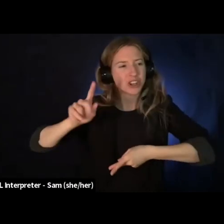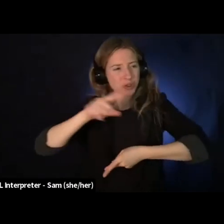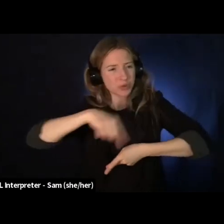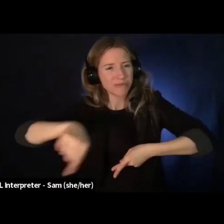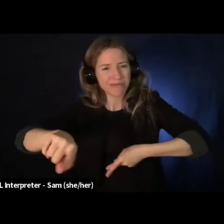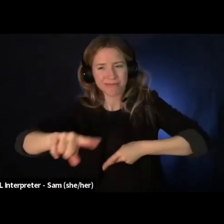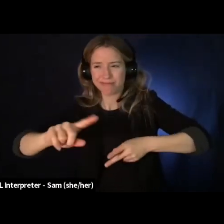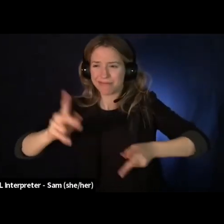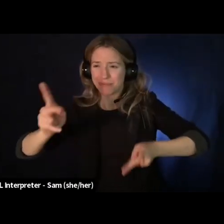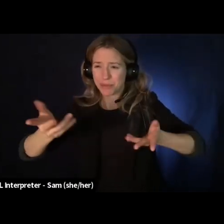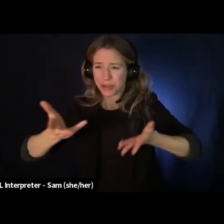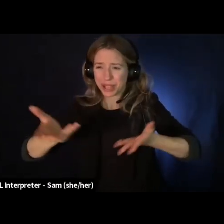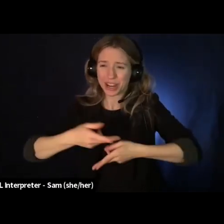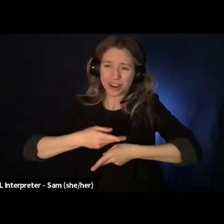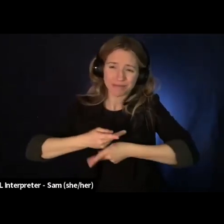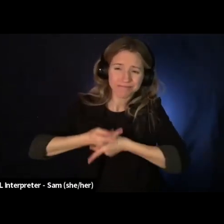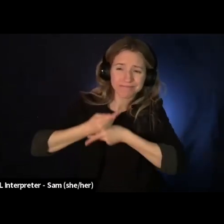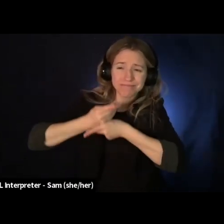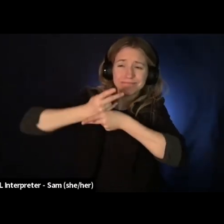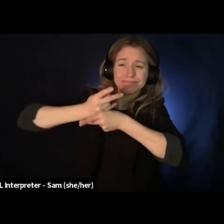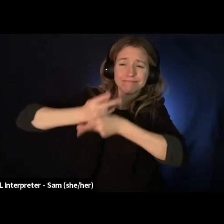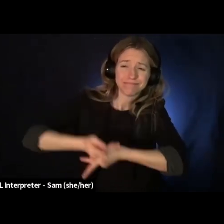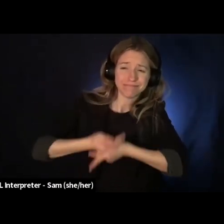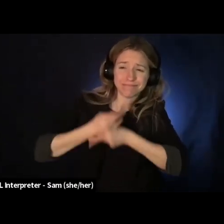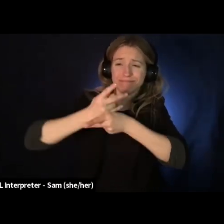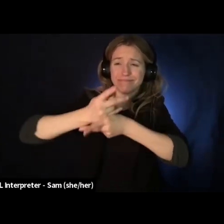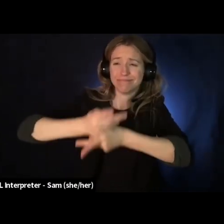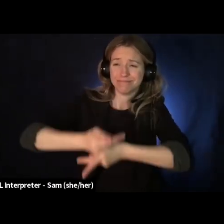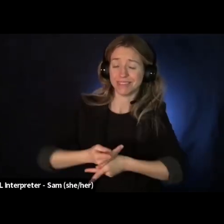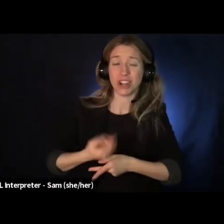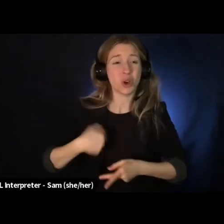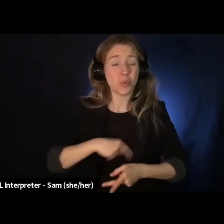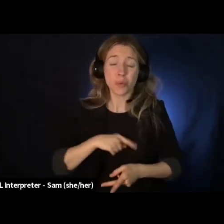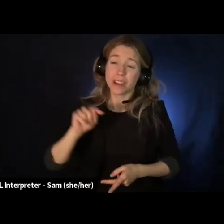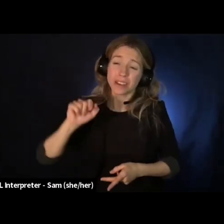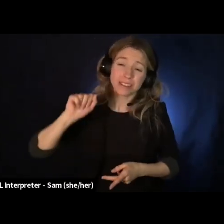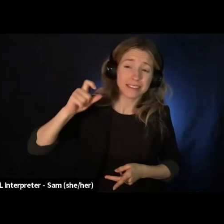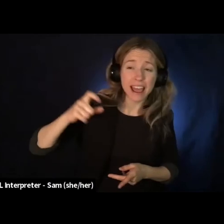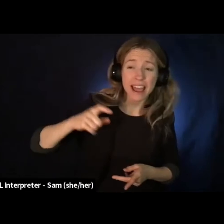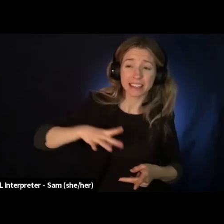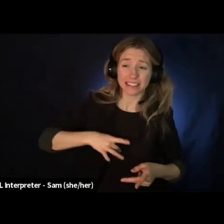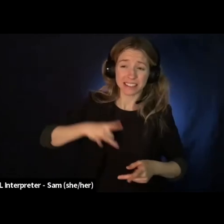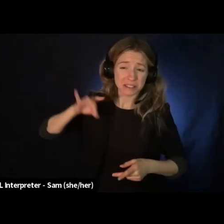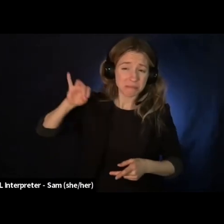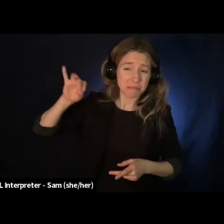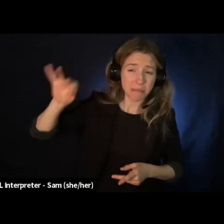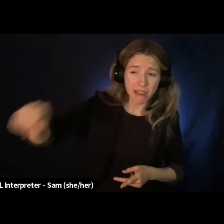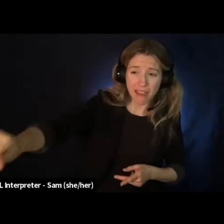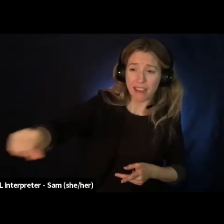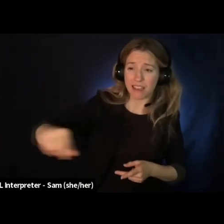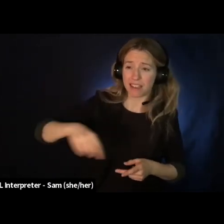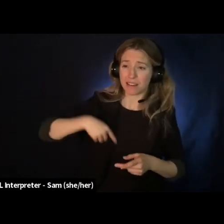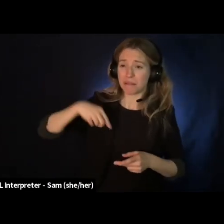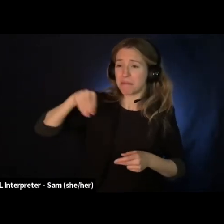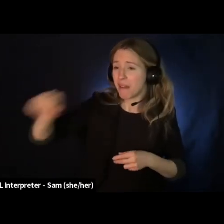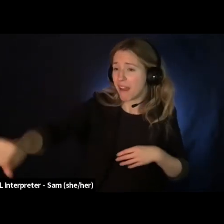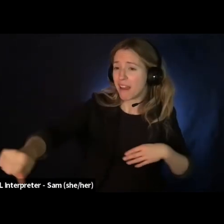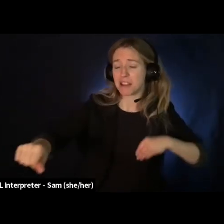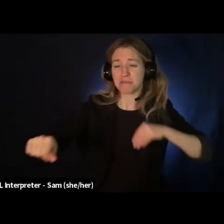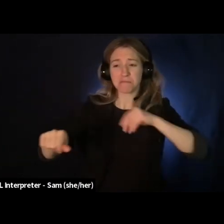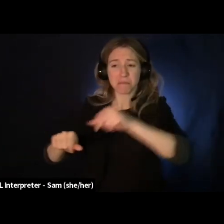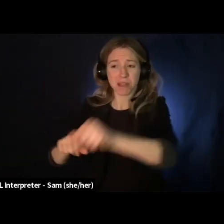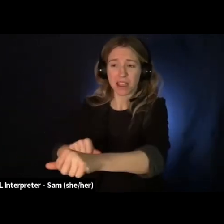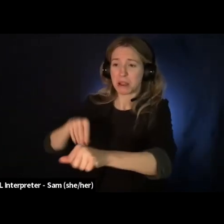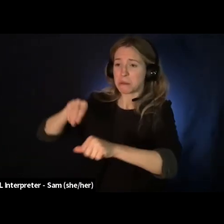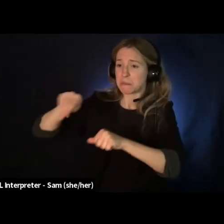willingness to pay taxes in two states for 75 years to not be forced off our land, the United States would not